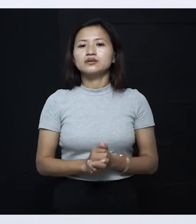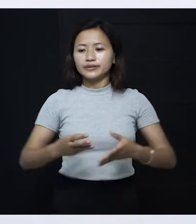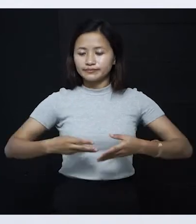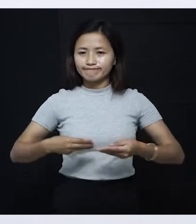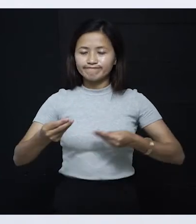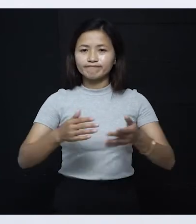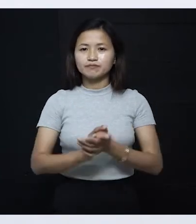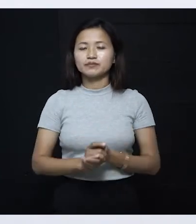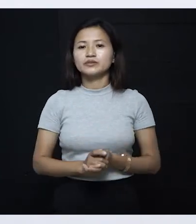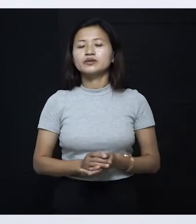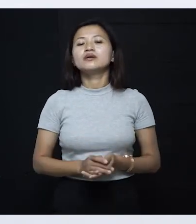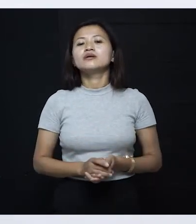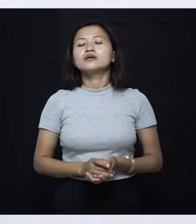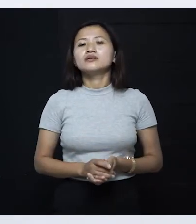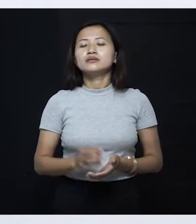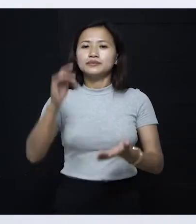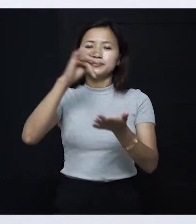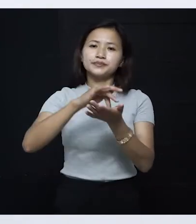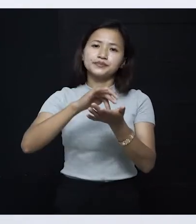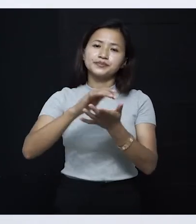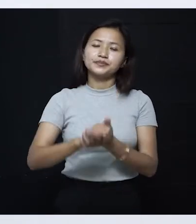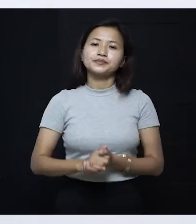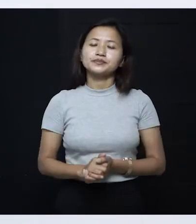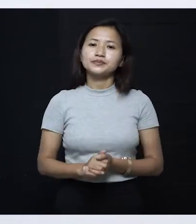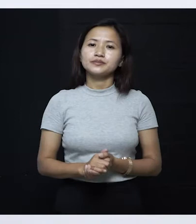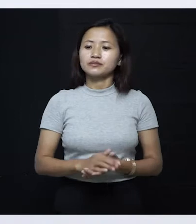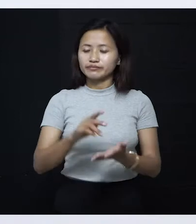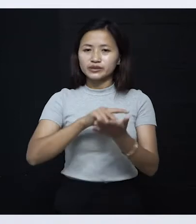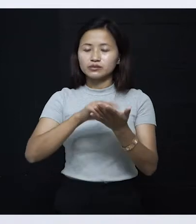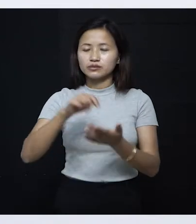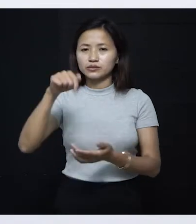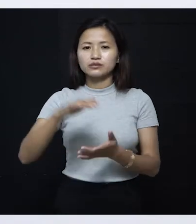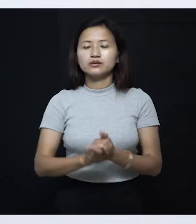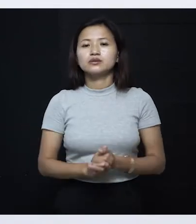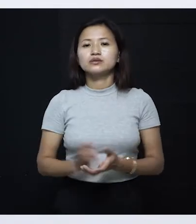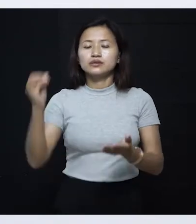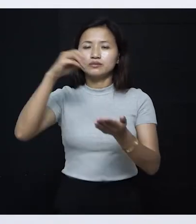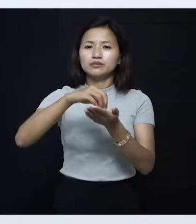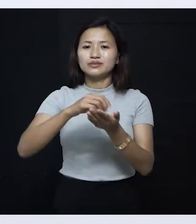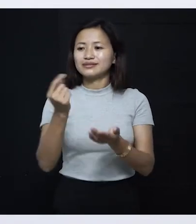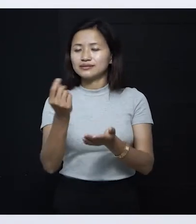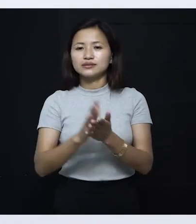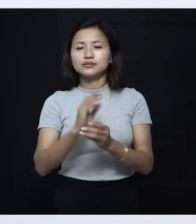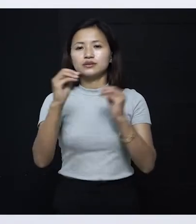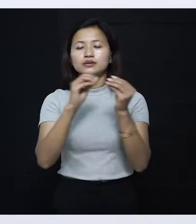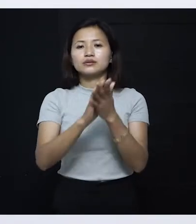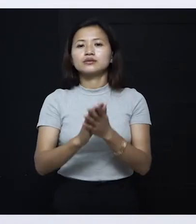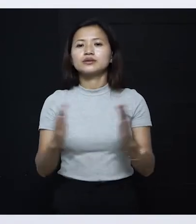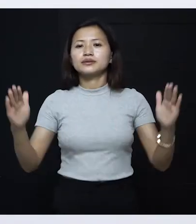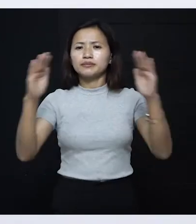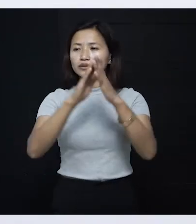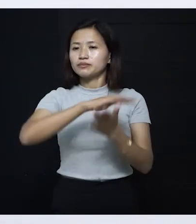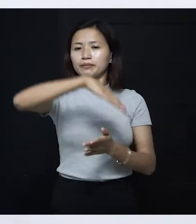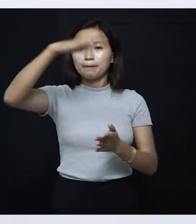trading, okay? It has become a trading center. Then apart from this, you can also mention a little bit about the